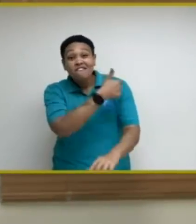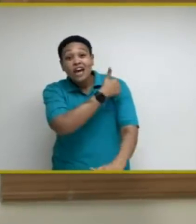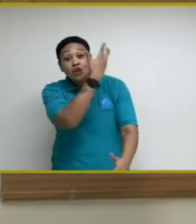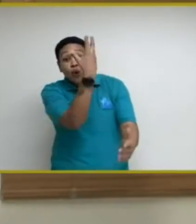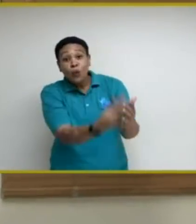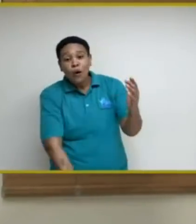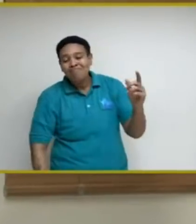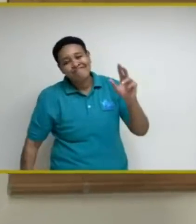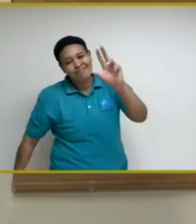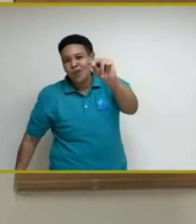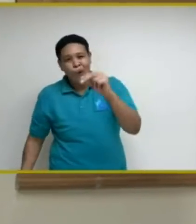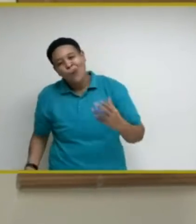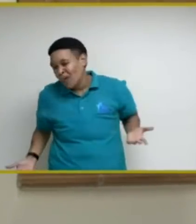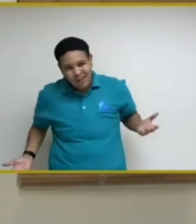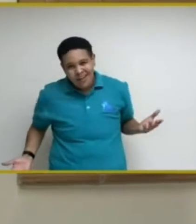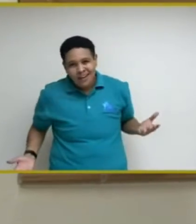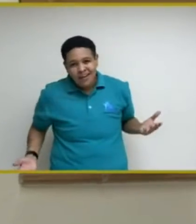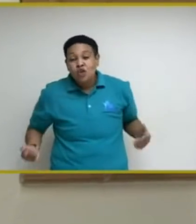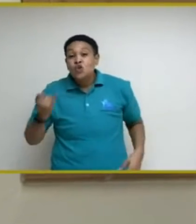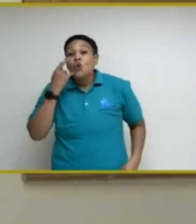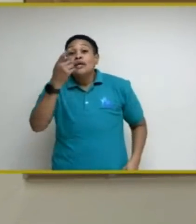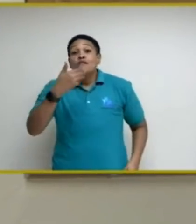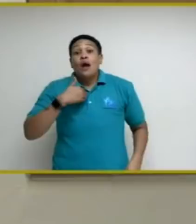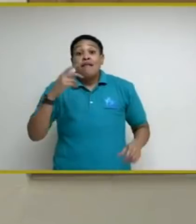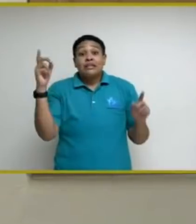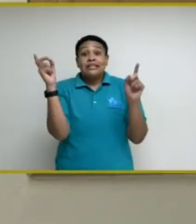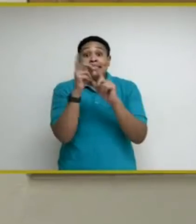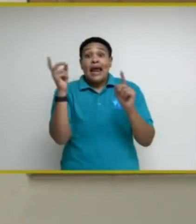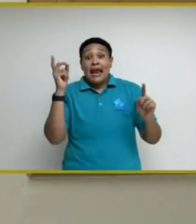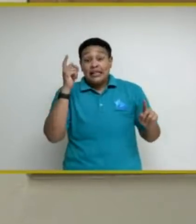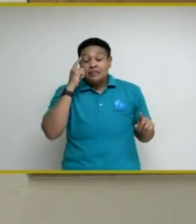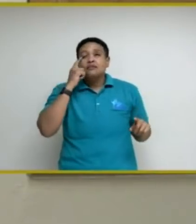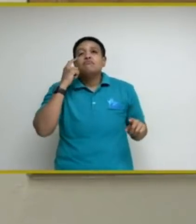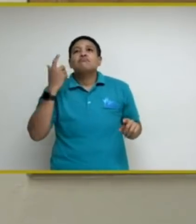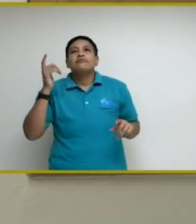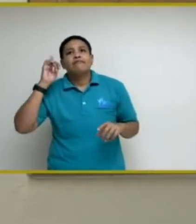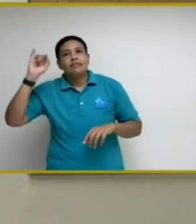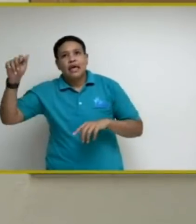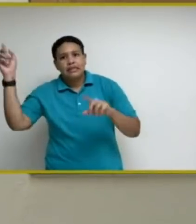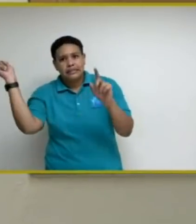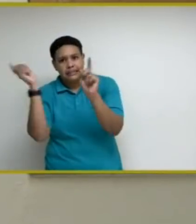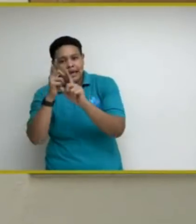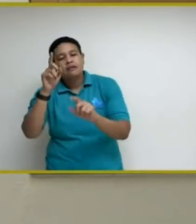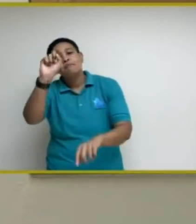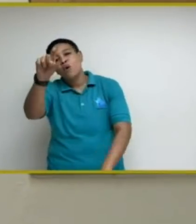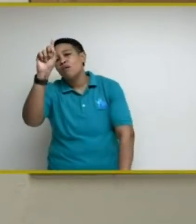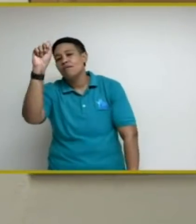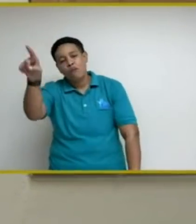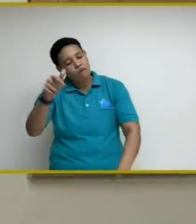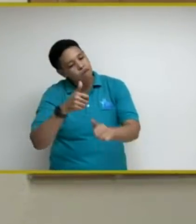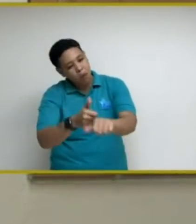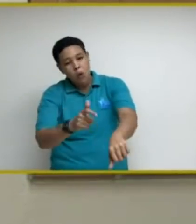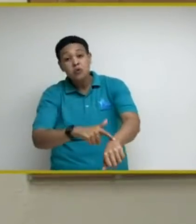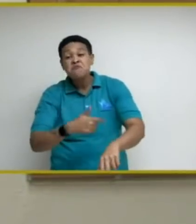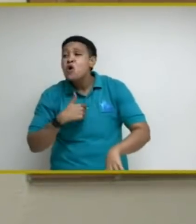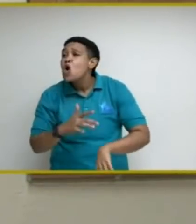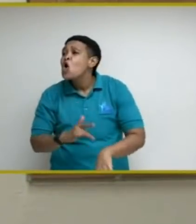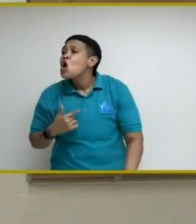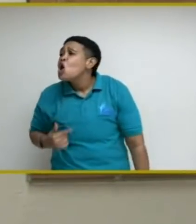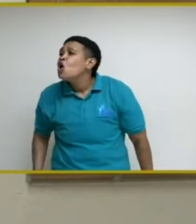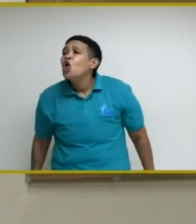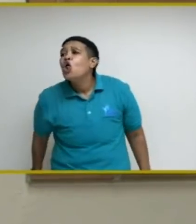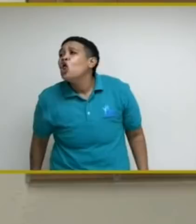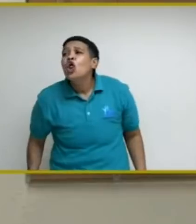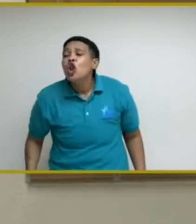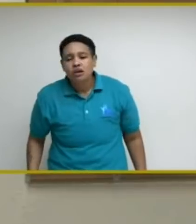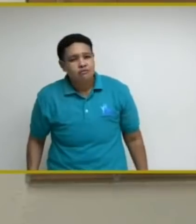vaccines. So if you have a due date, then that is a time that the 8 to 12